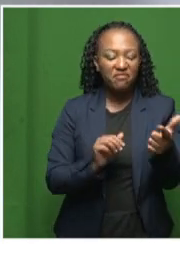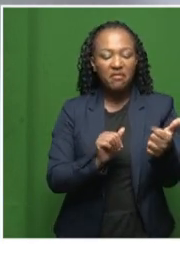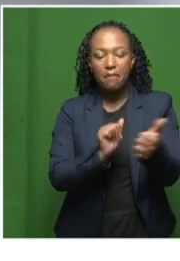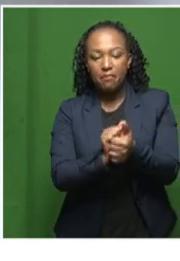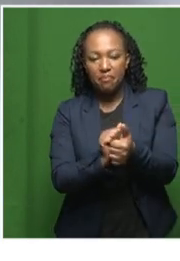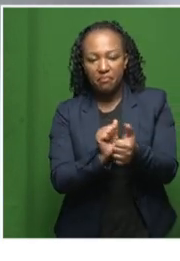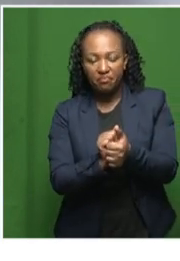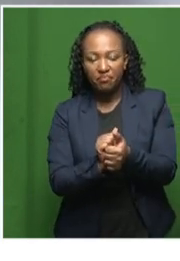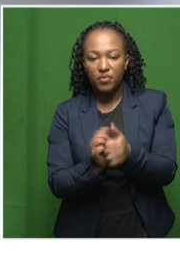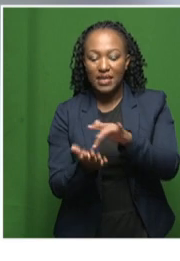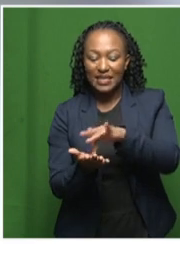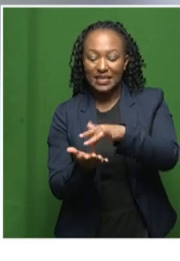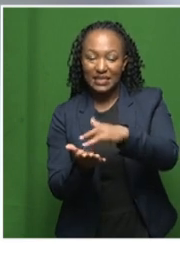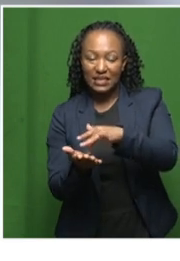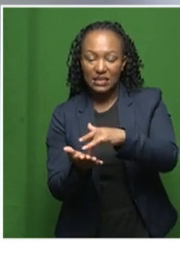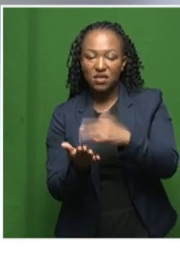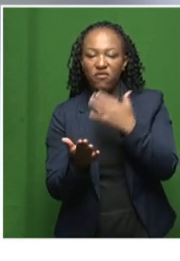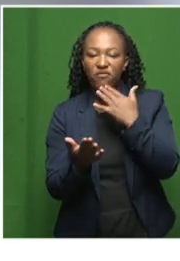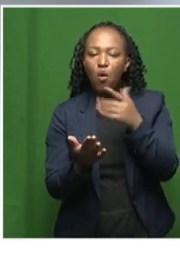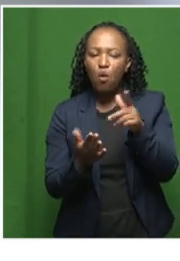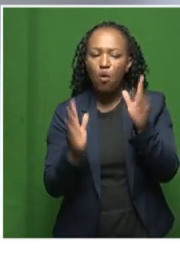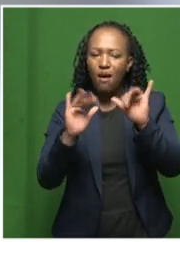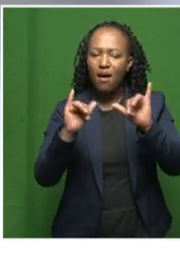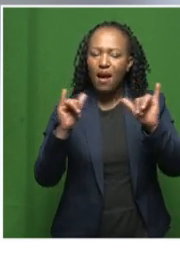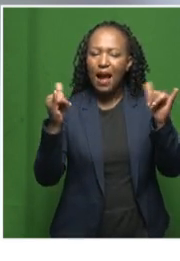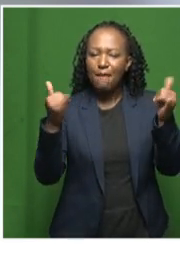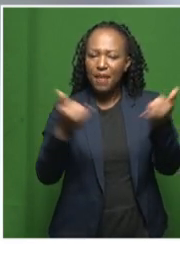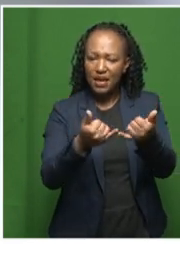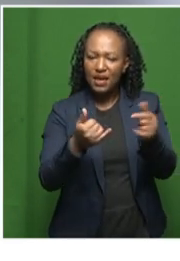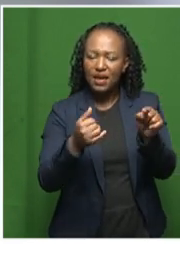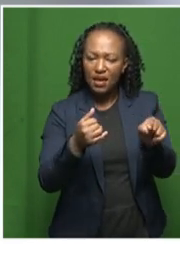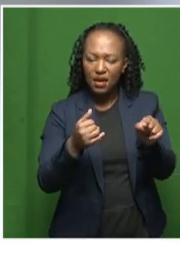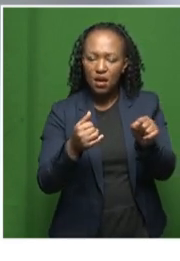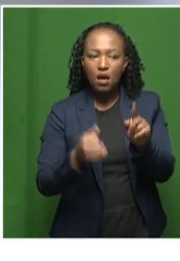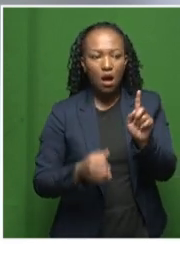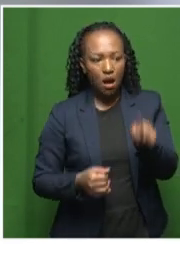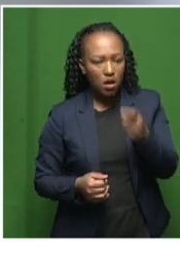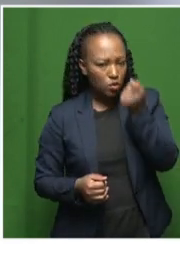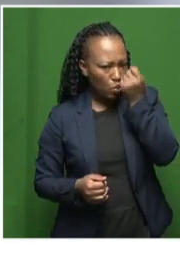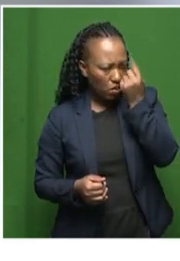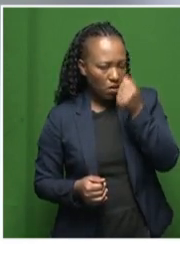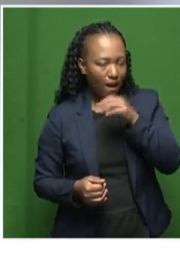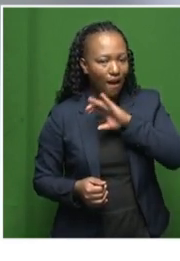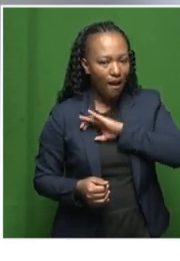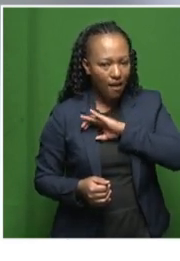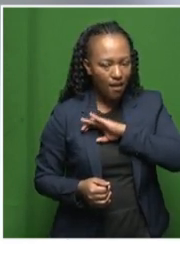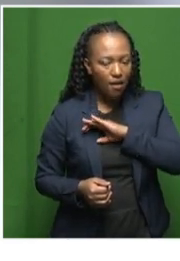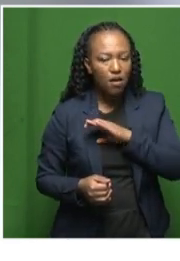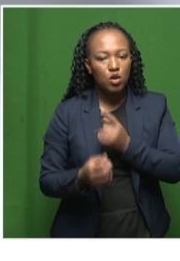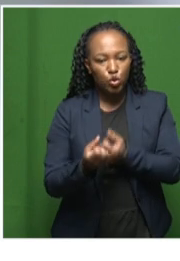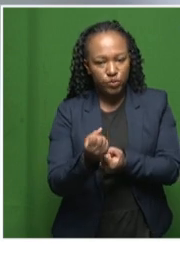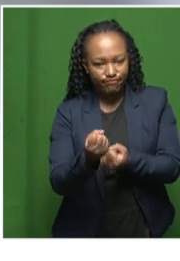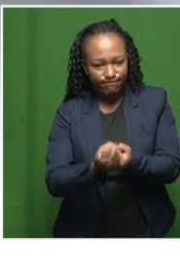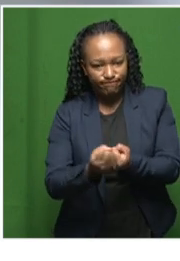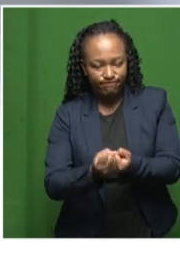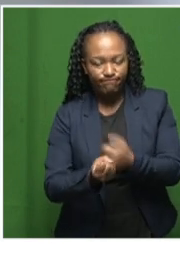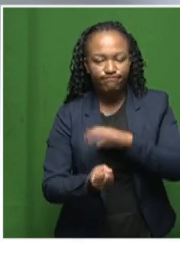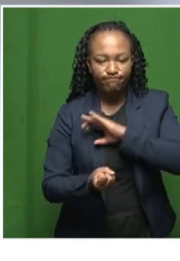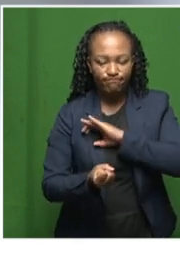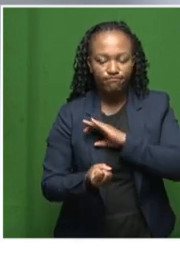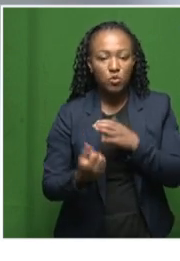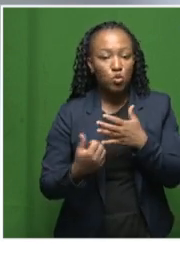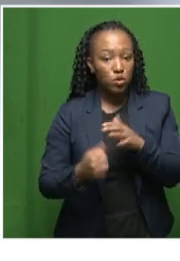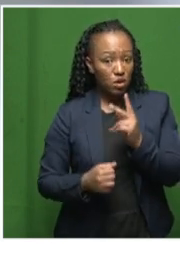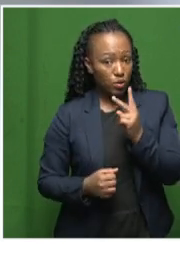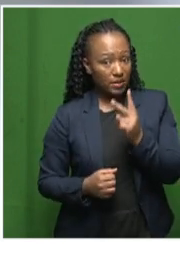the decentralized renewable energy companies, that has to really understand the customer and that has to support the customer, we do